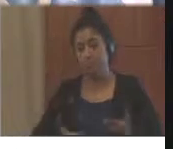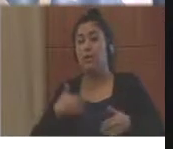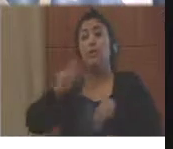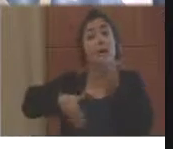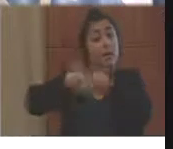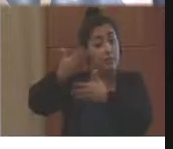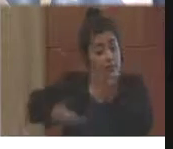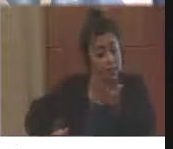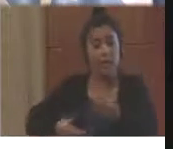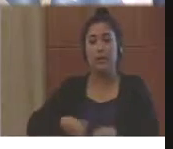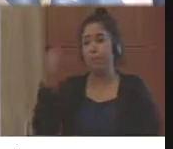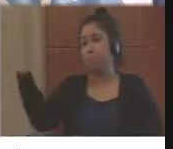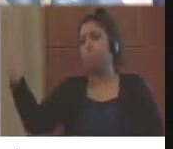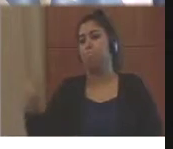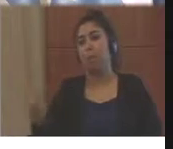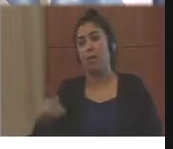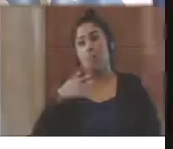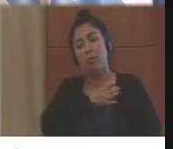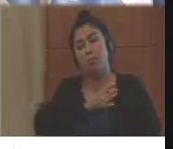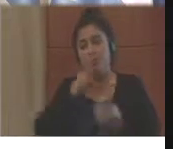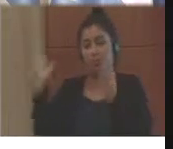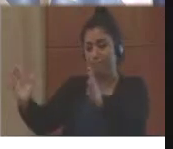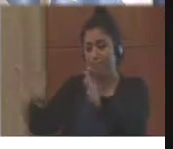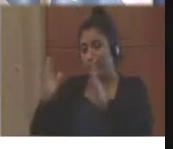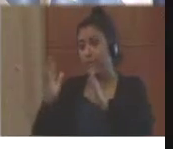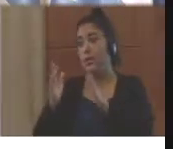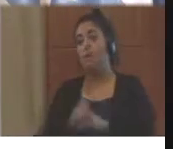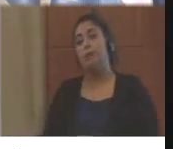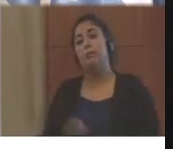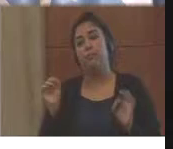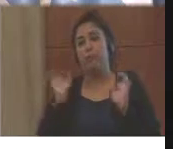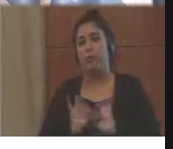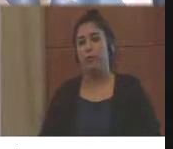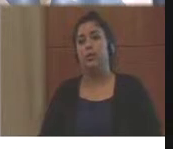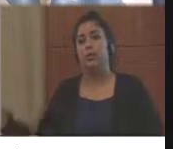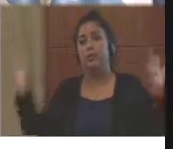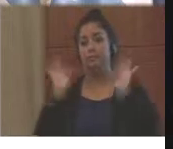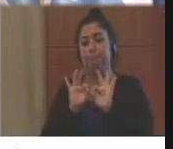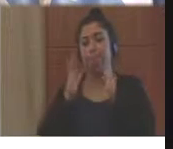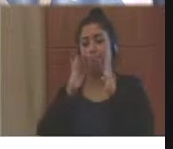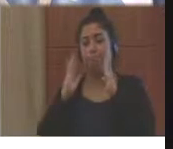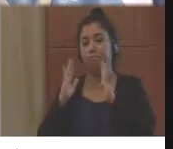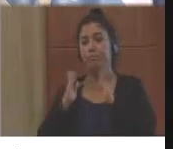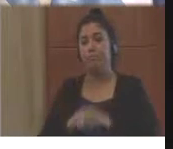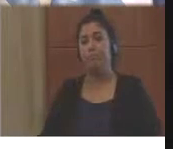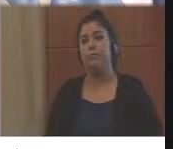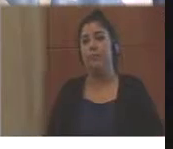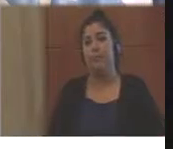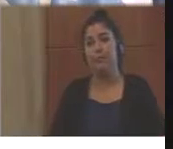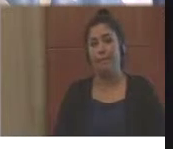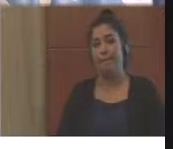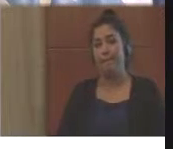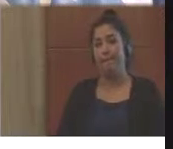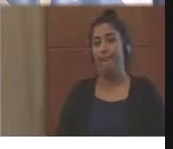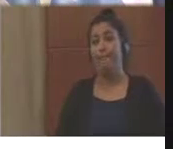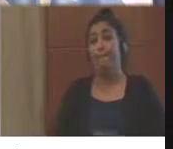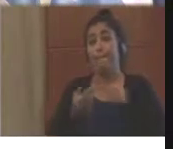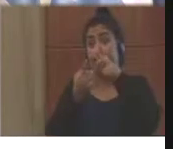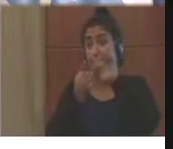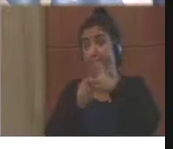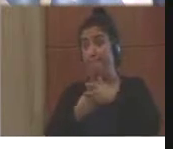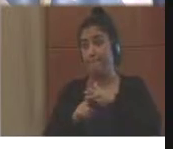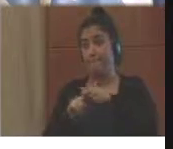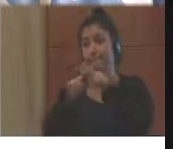present to you these proposals and commitments, and we hope that these will fill the expectations of all stakeholders.